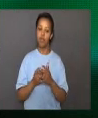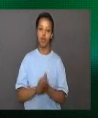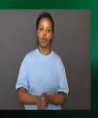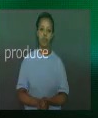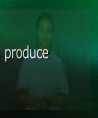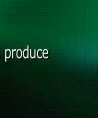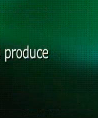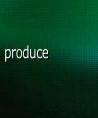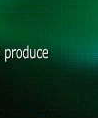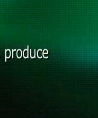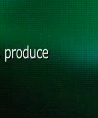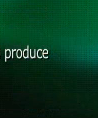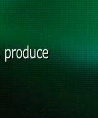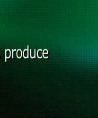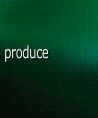Begin.